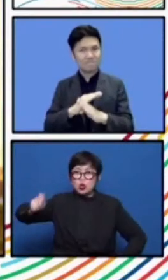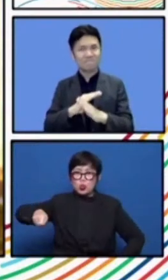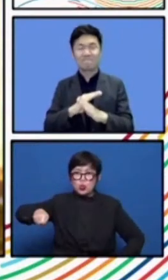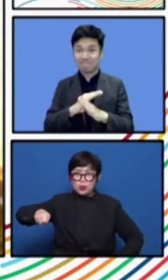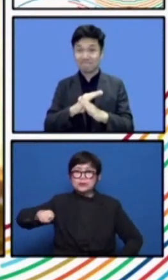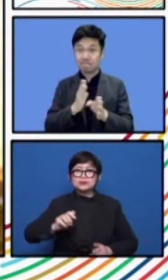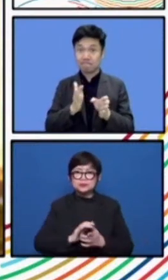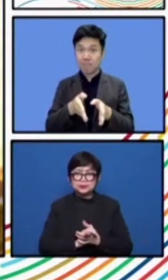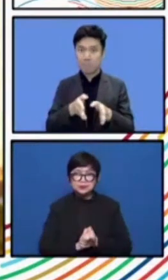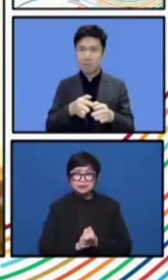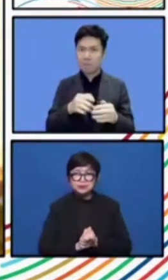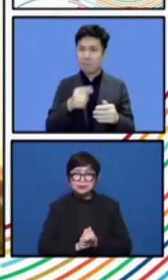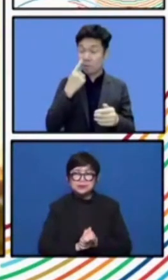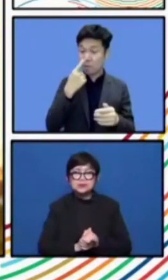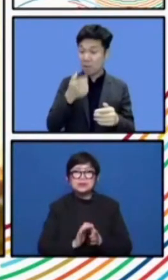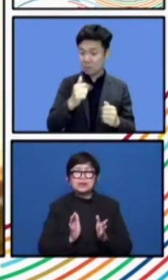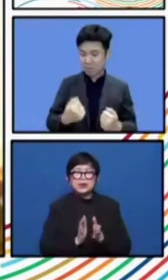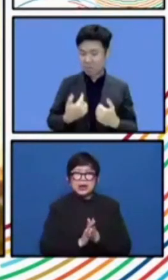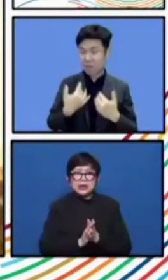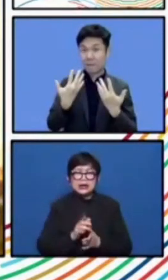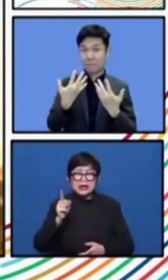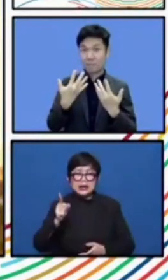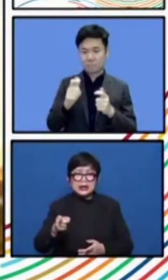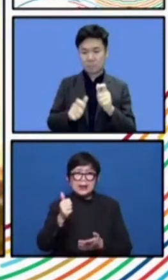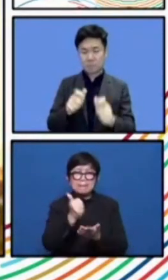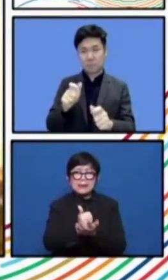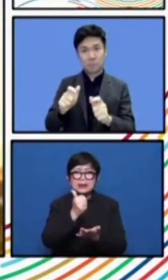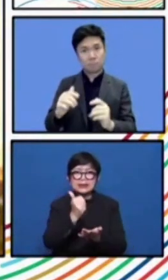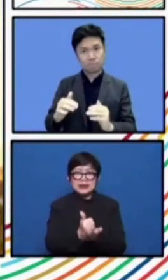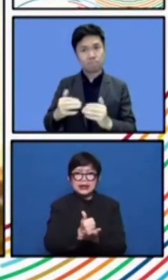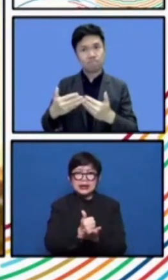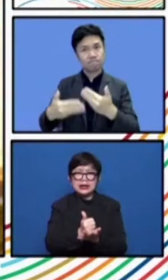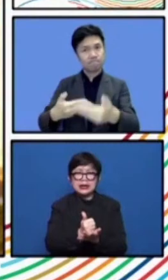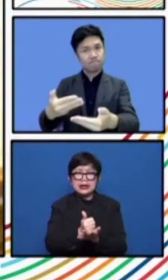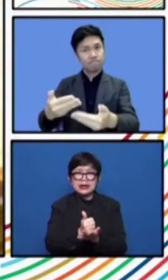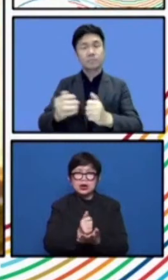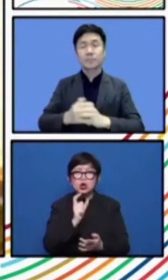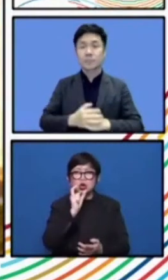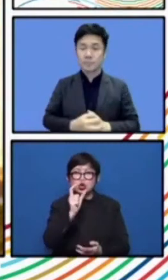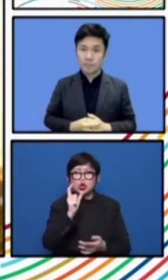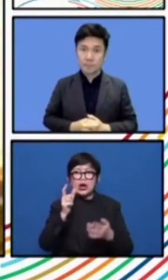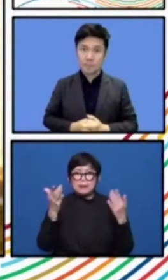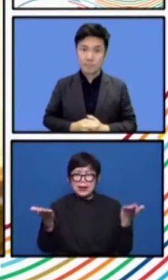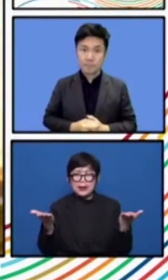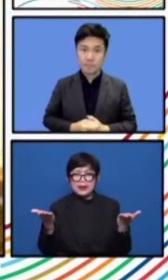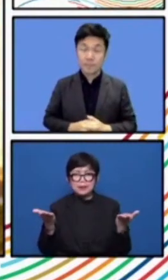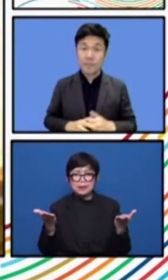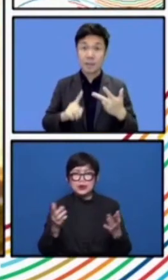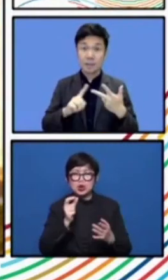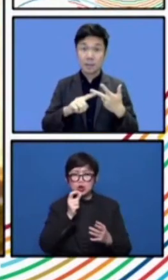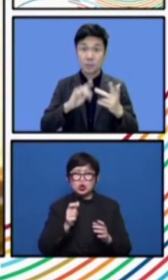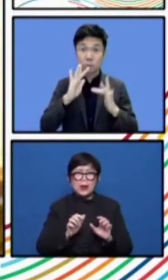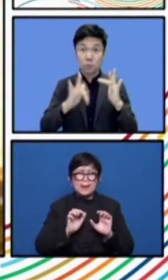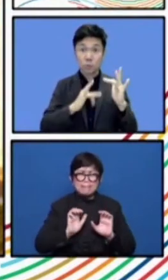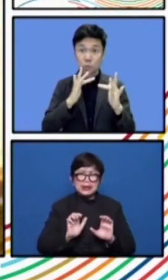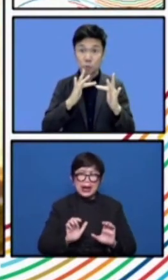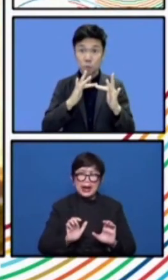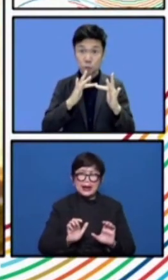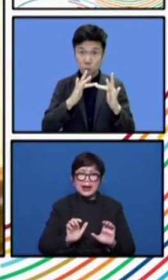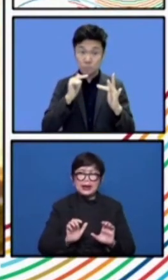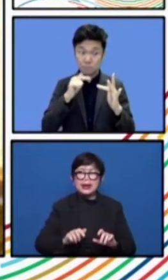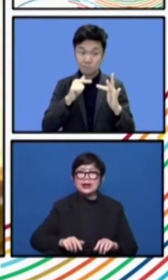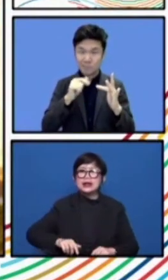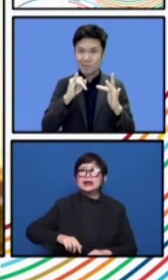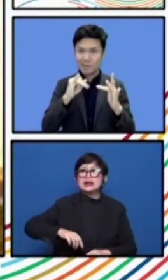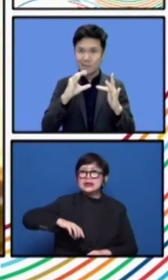survival I would like also to highlight the role of egyptified Probation and Higher Learning Institution